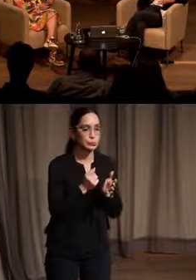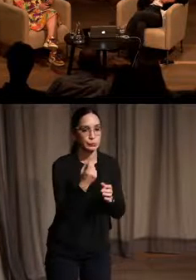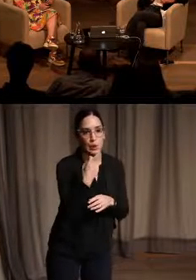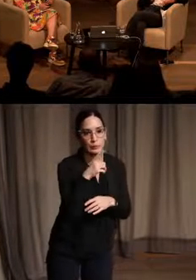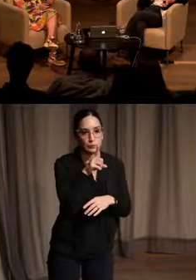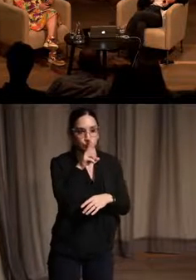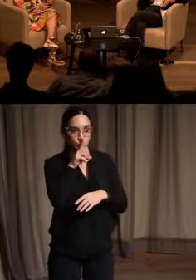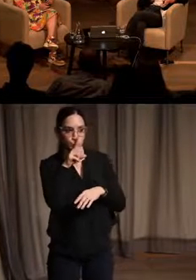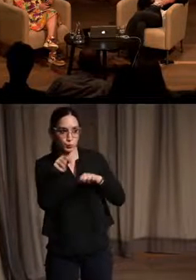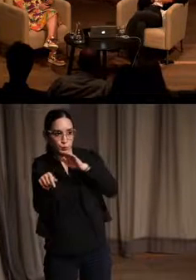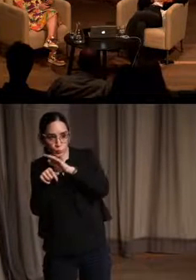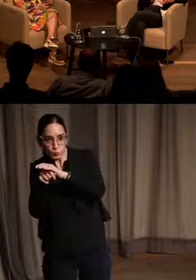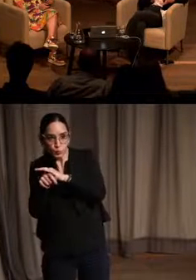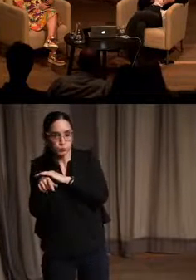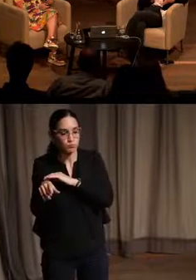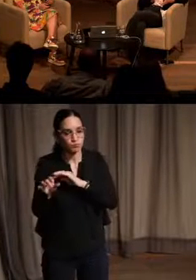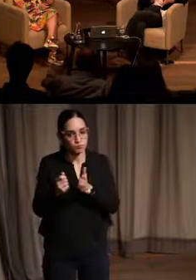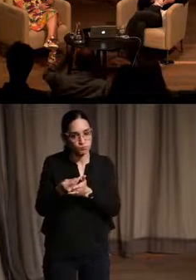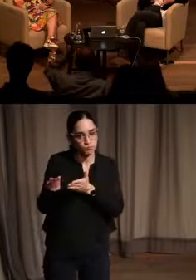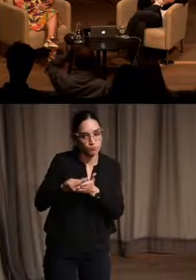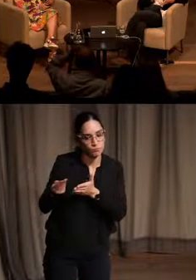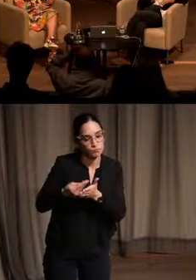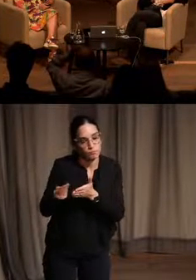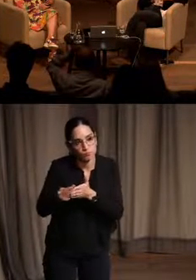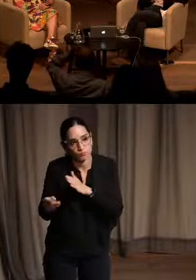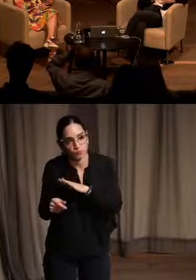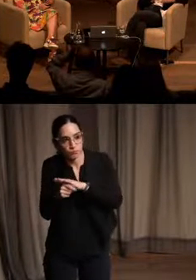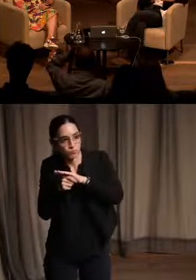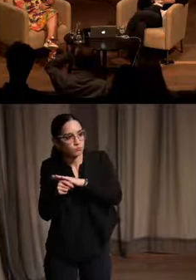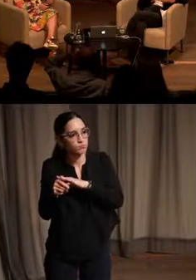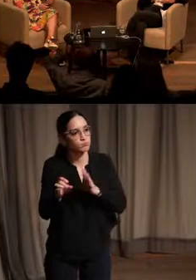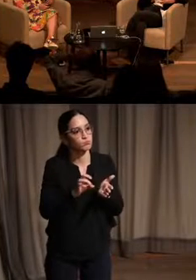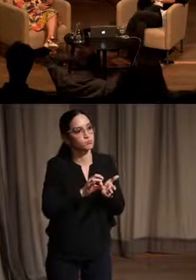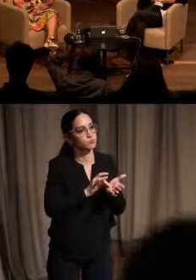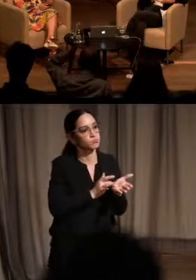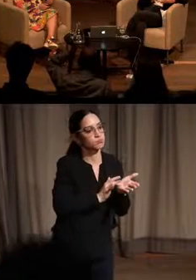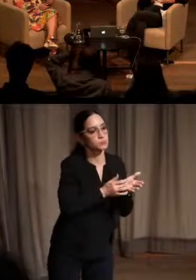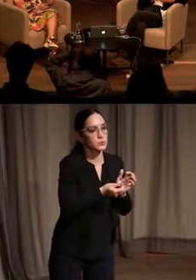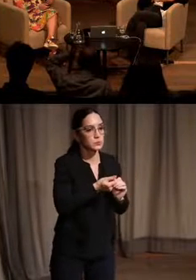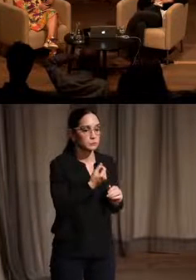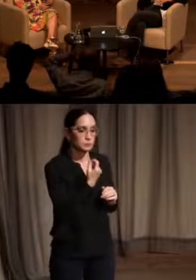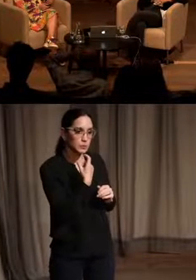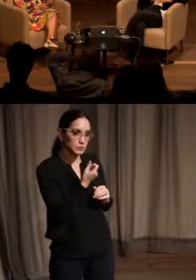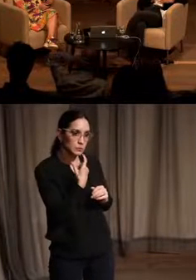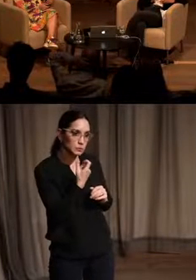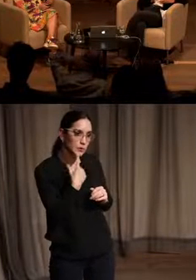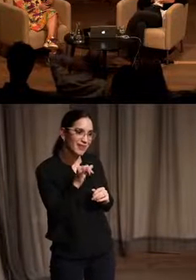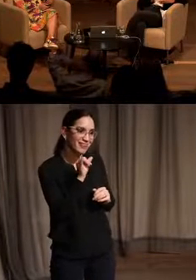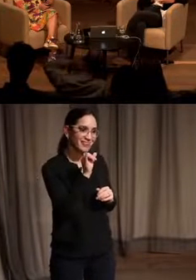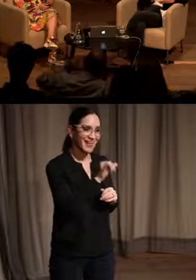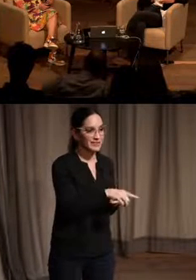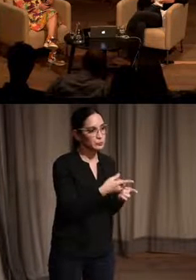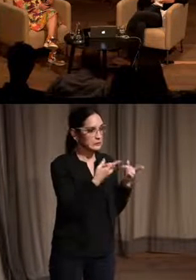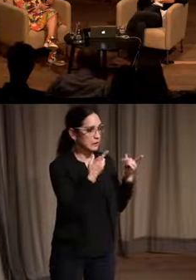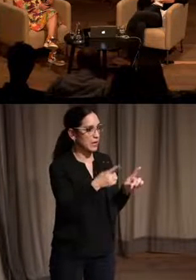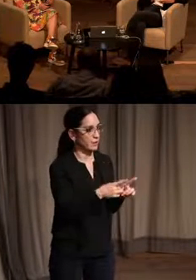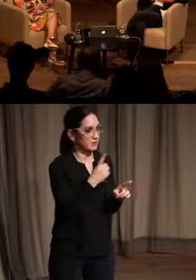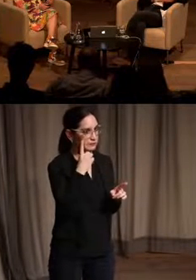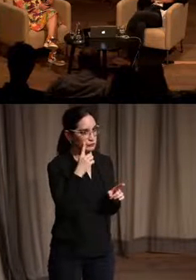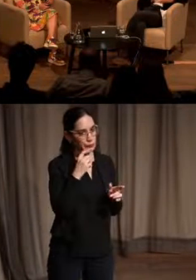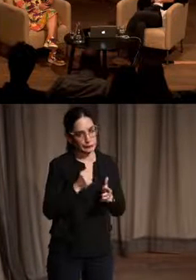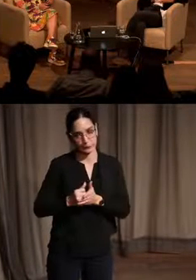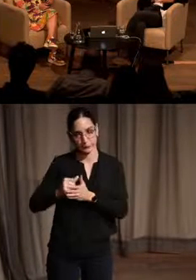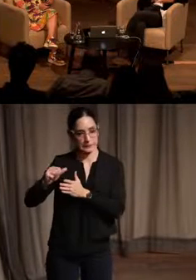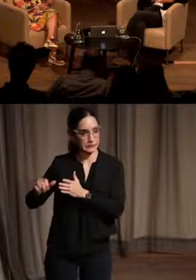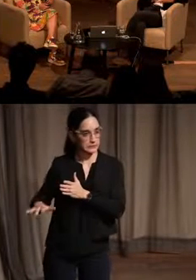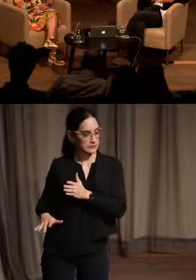market, often alone, which isn't healthy either, but that's sort of what the like the landscape looks like. But it